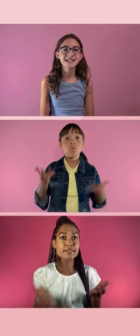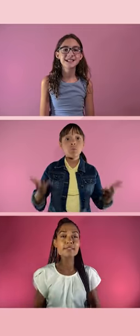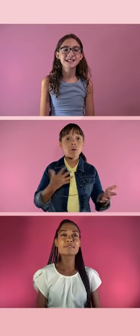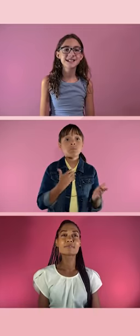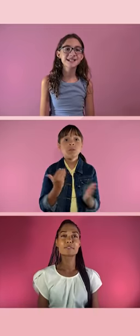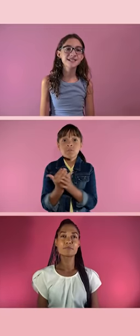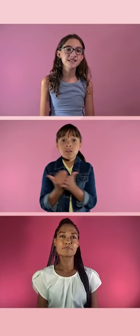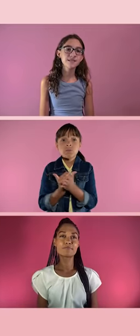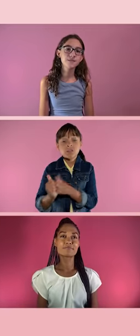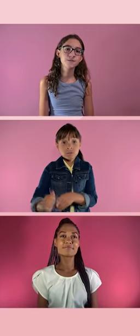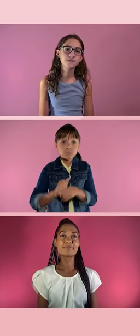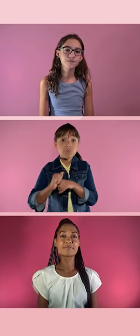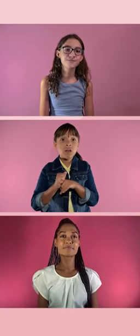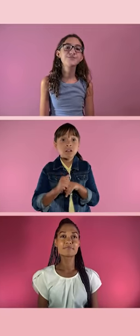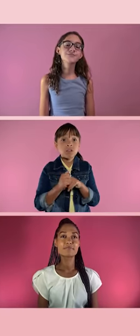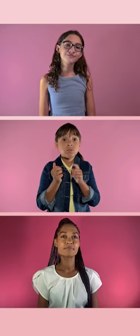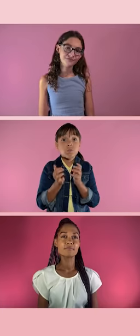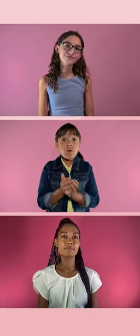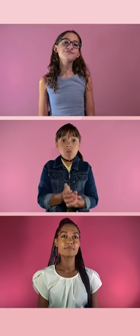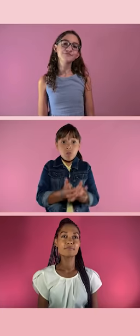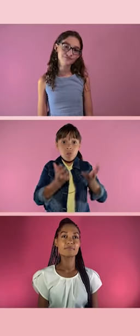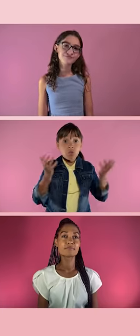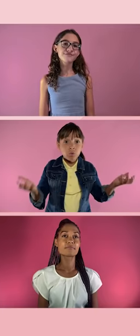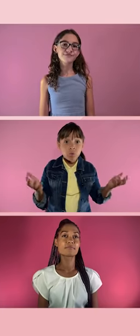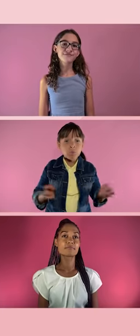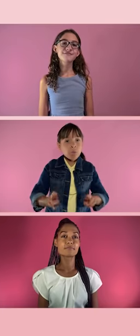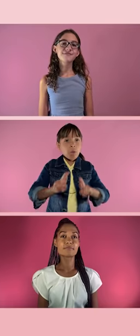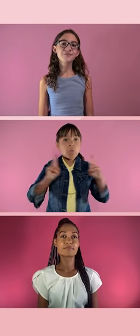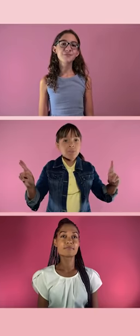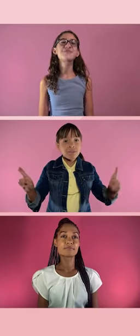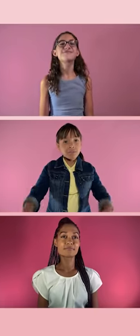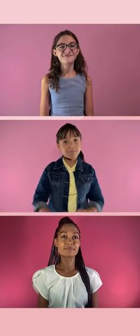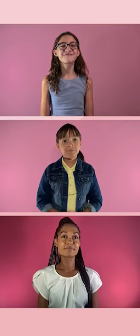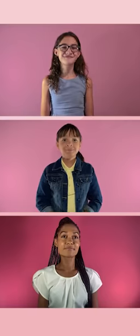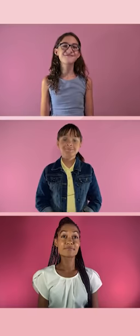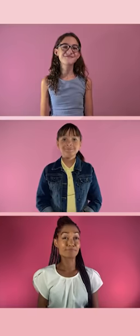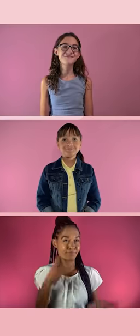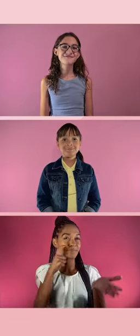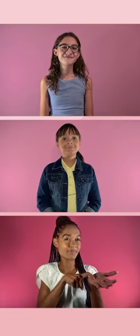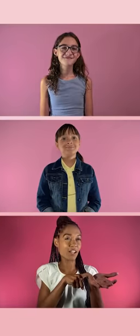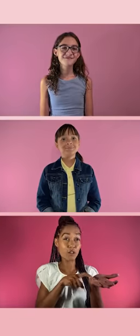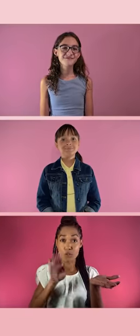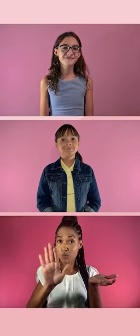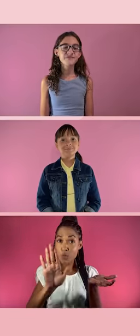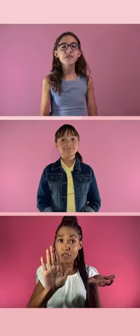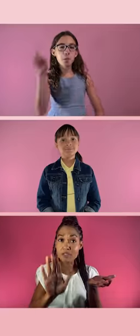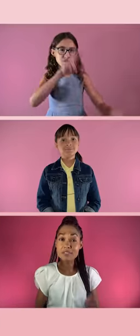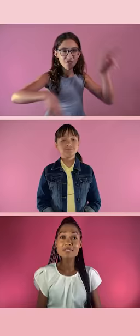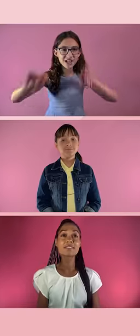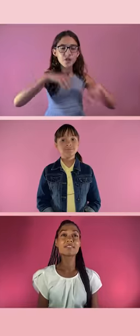ideas? Well, my main ingredient is practice. I have to do a lot of it, but I'm ready. I can tell. And